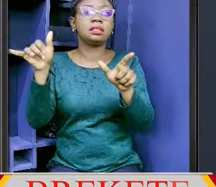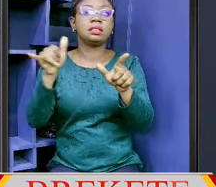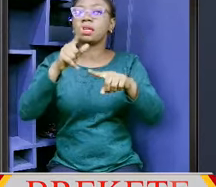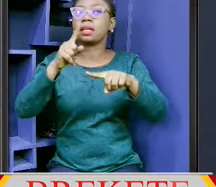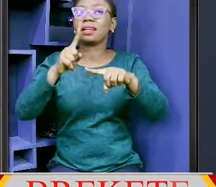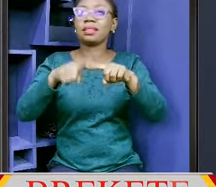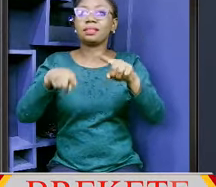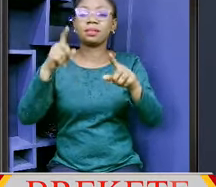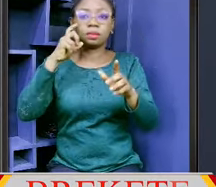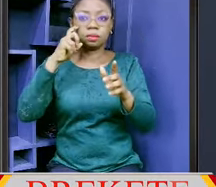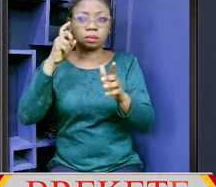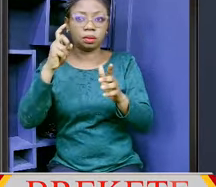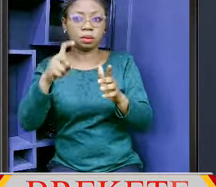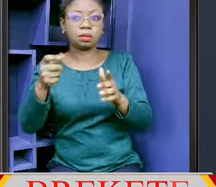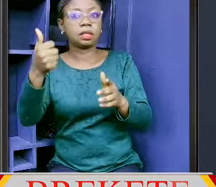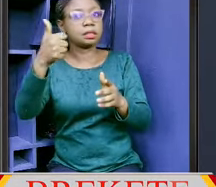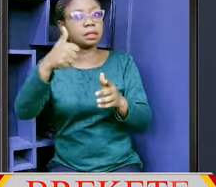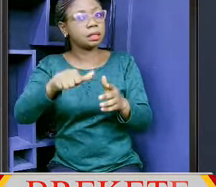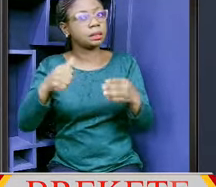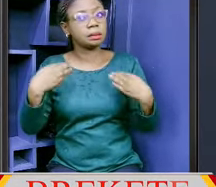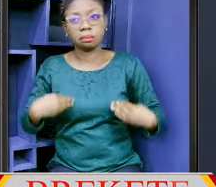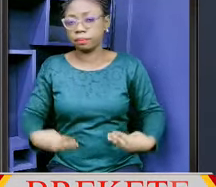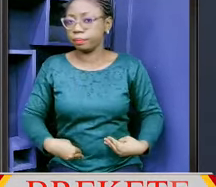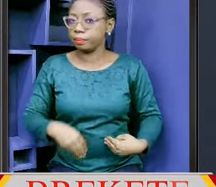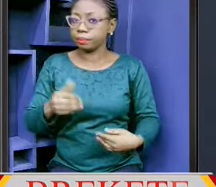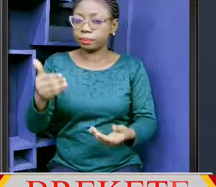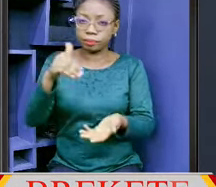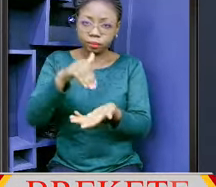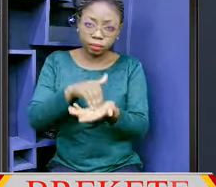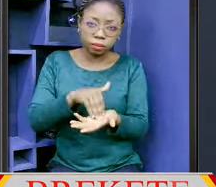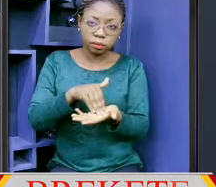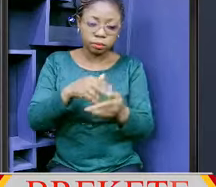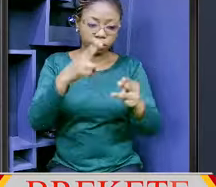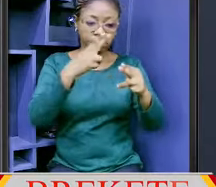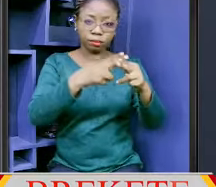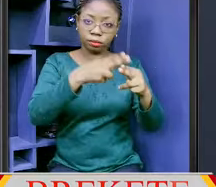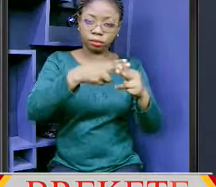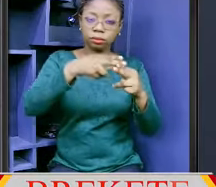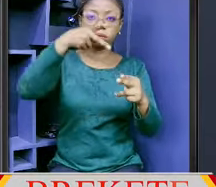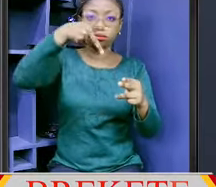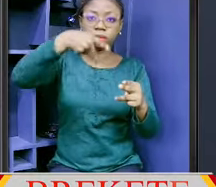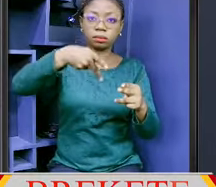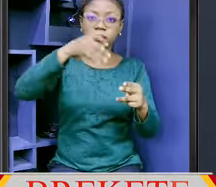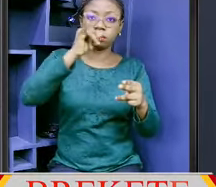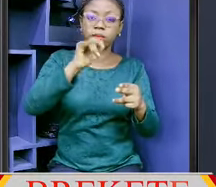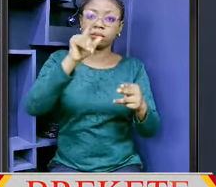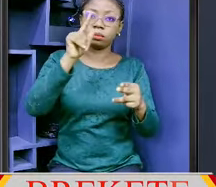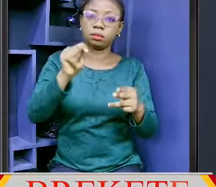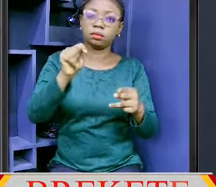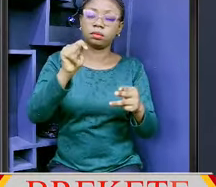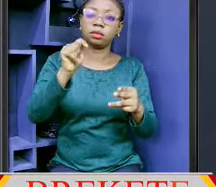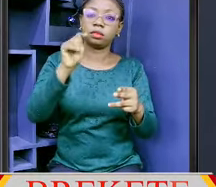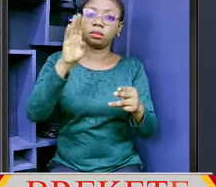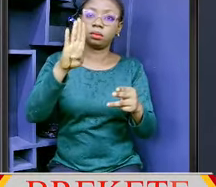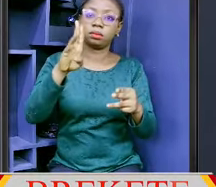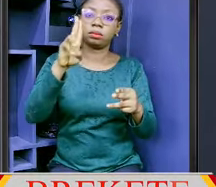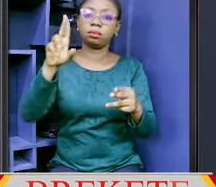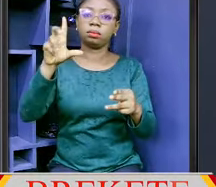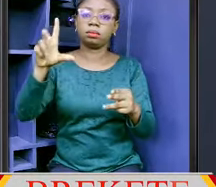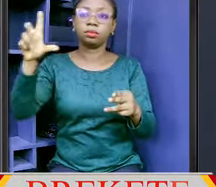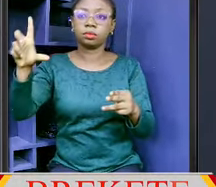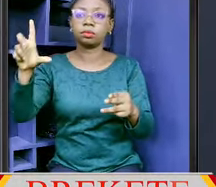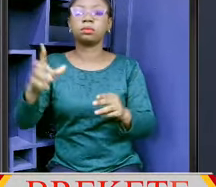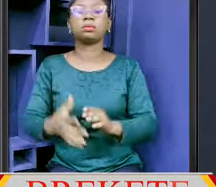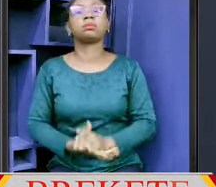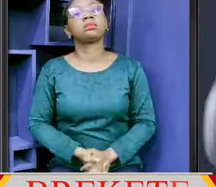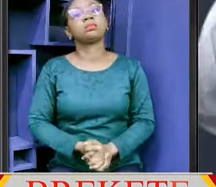Pitbull. Yes, sir. Pitbull. So true. Yeah, look, we mentioned pitbull. Some people for their homes, they get pitbull, they get Rottweiler, so they get.